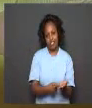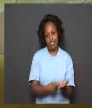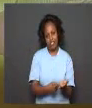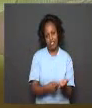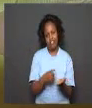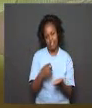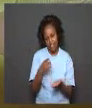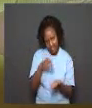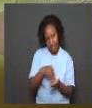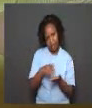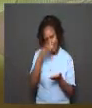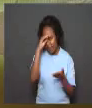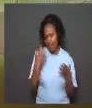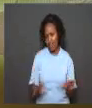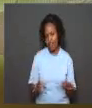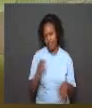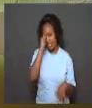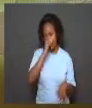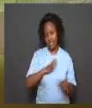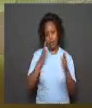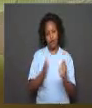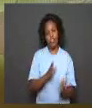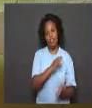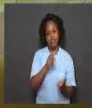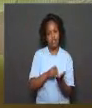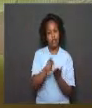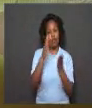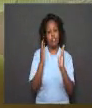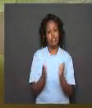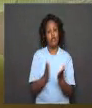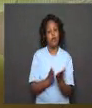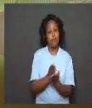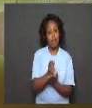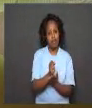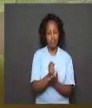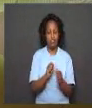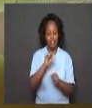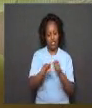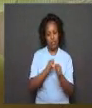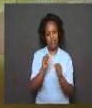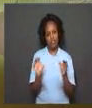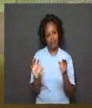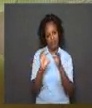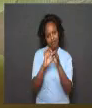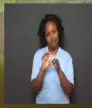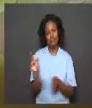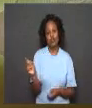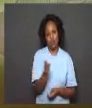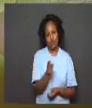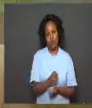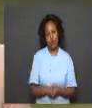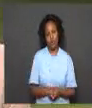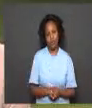We have learned that human and democratic rights are related to each